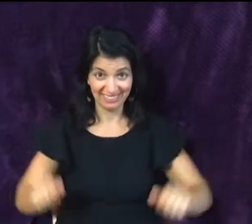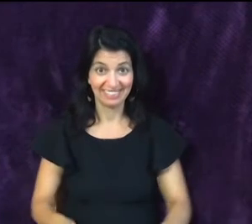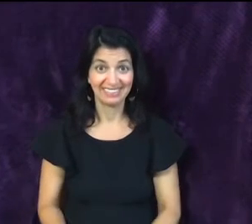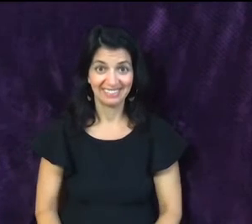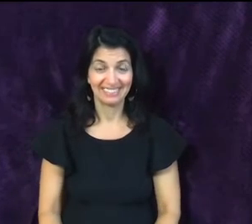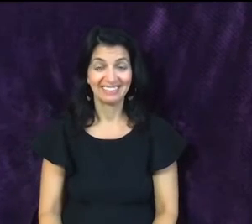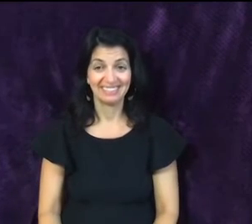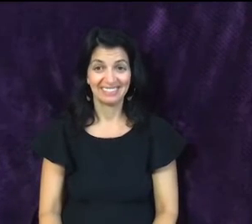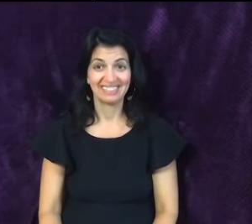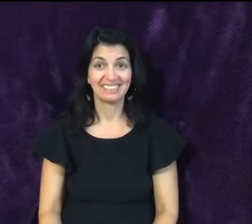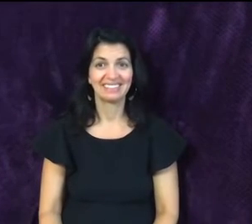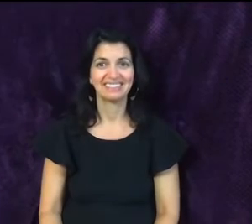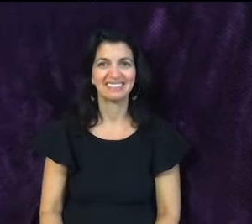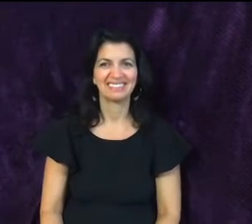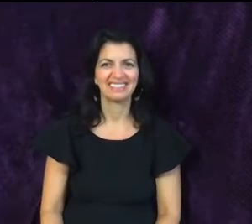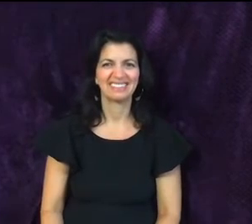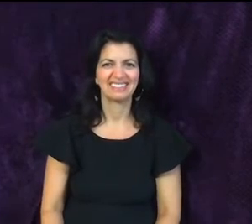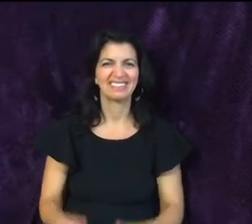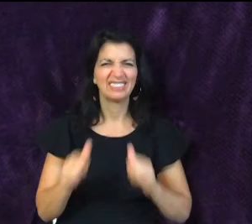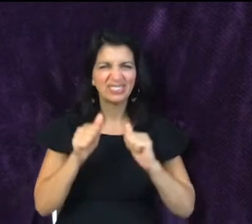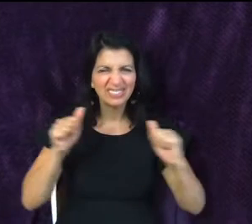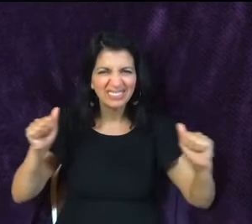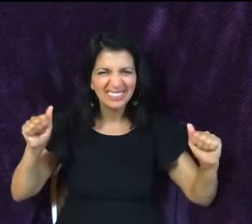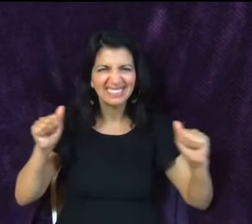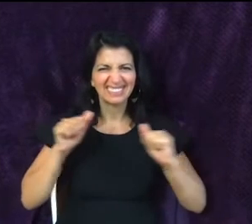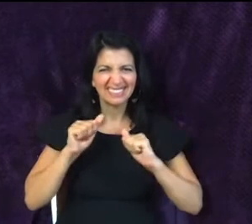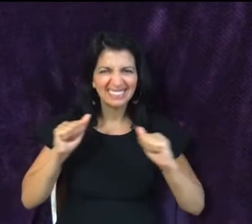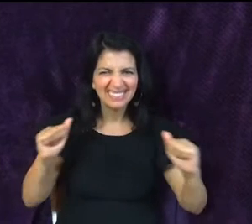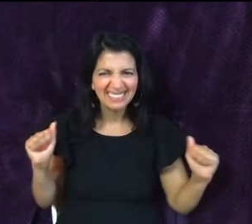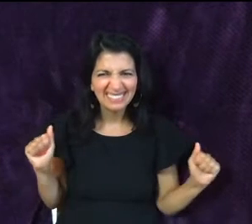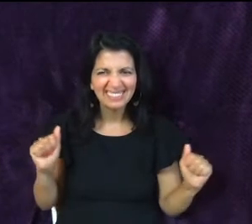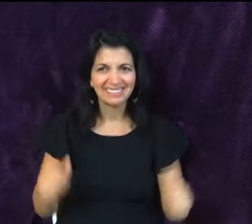as much as I can. Stretch, stretch, stretch.